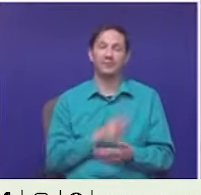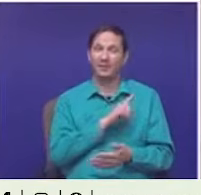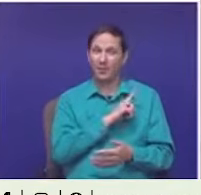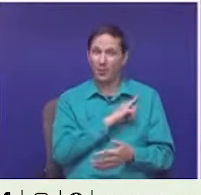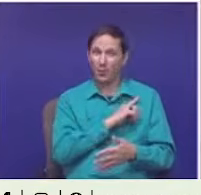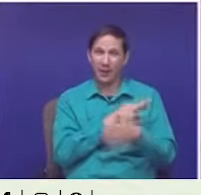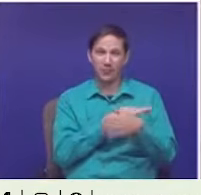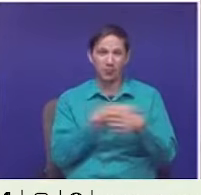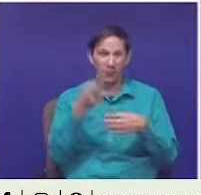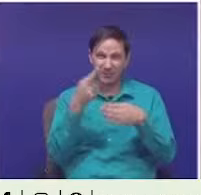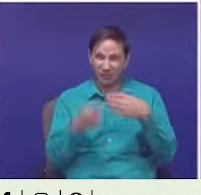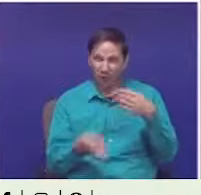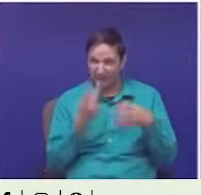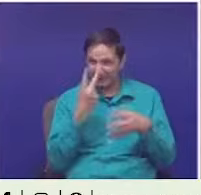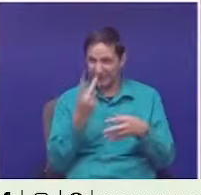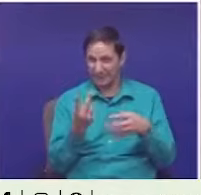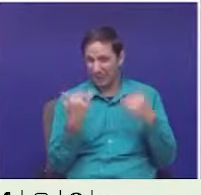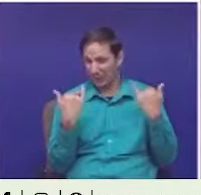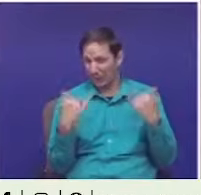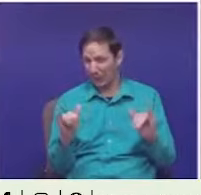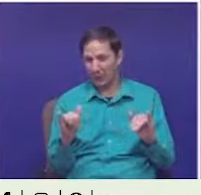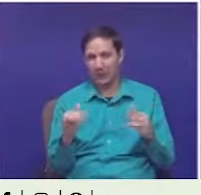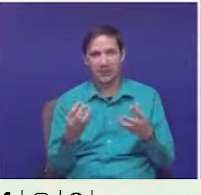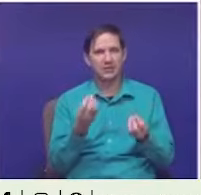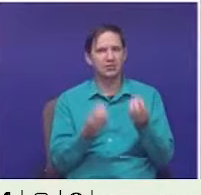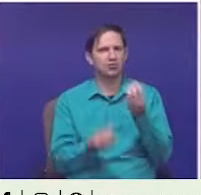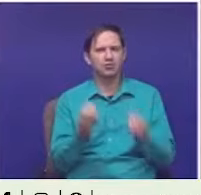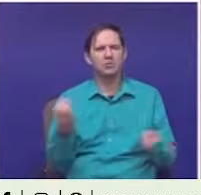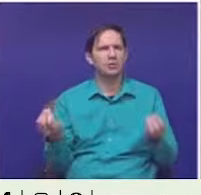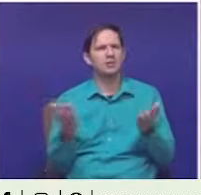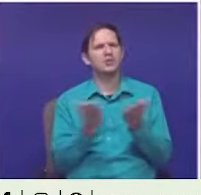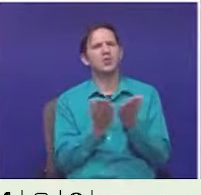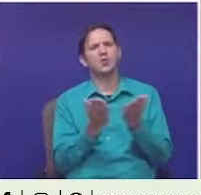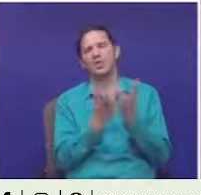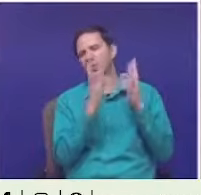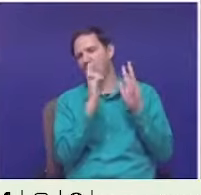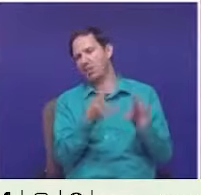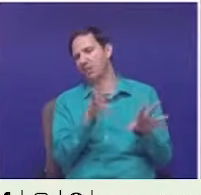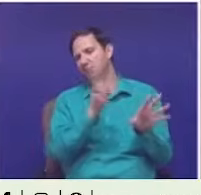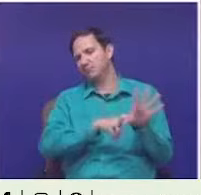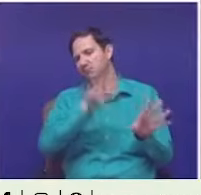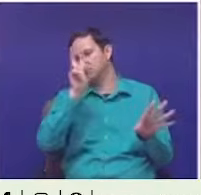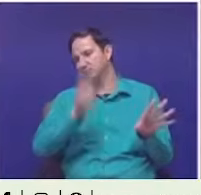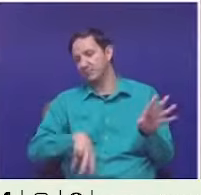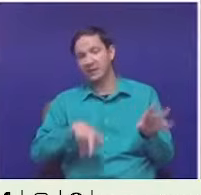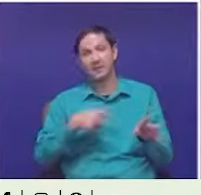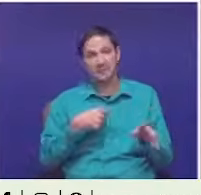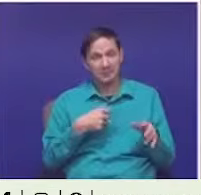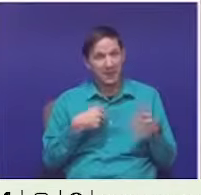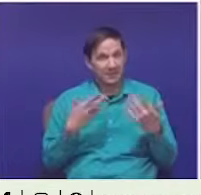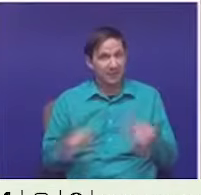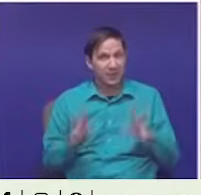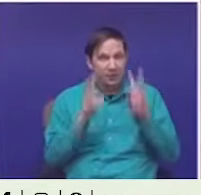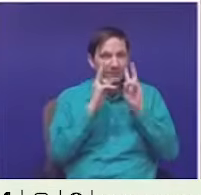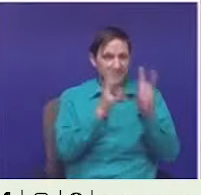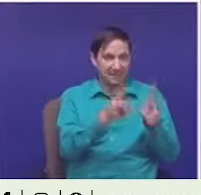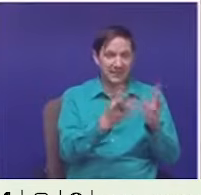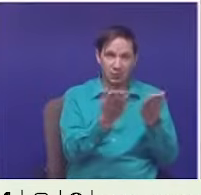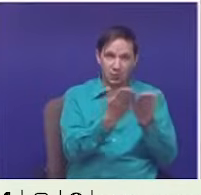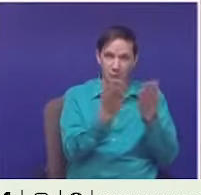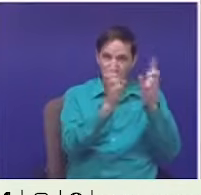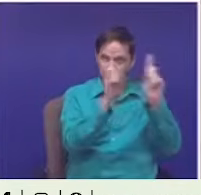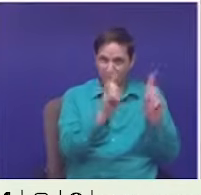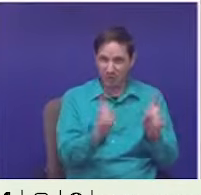dire. Children can drop out of school entirely. And I have visited schools of children with special education needs, and I can tell